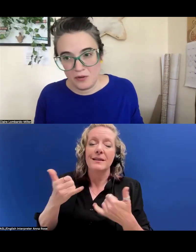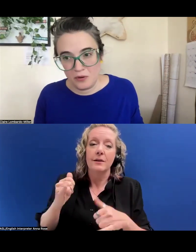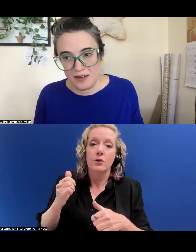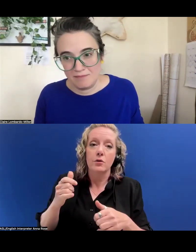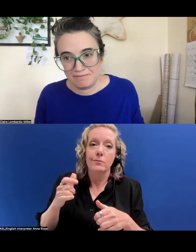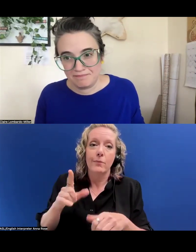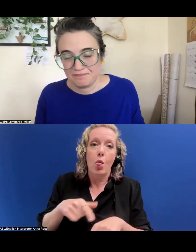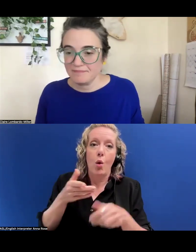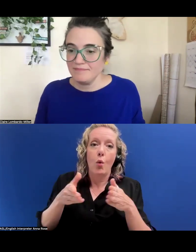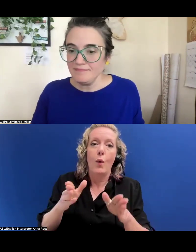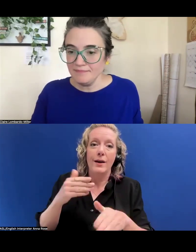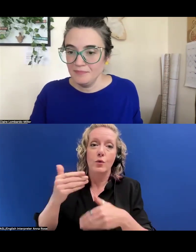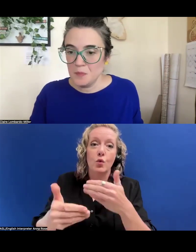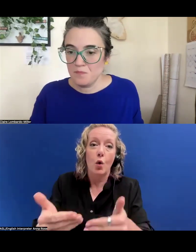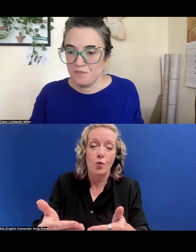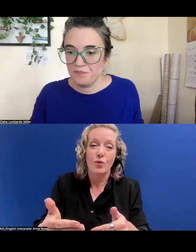the minority.